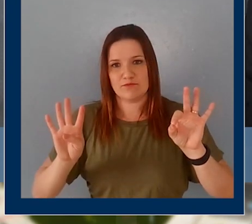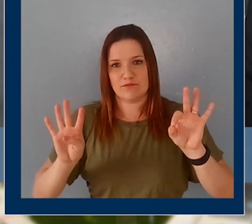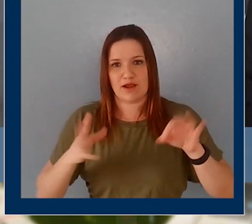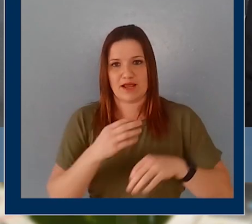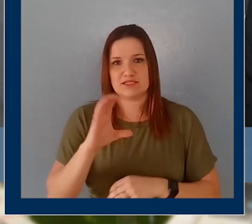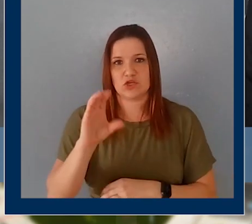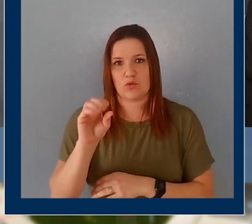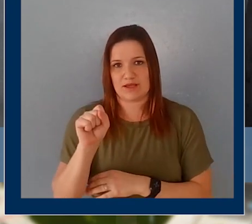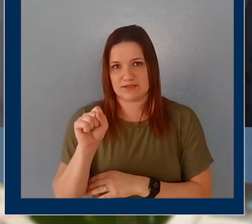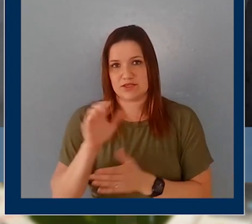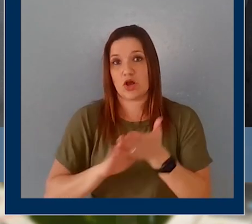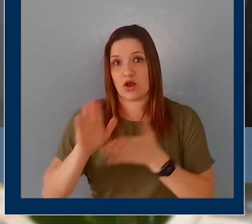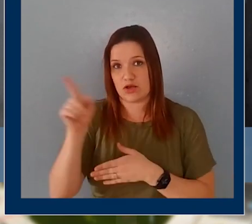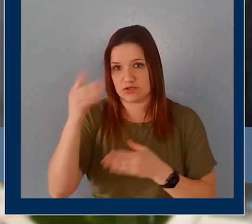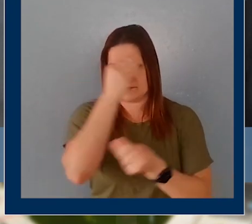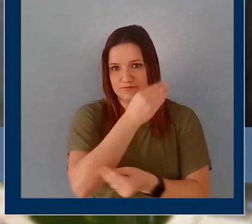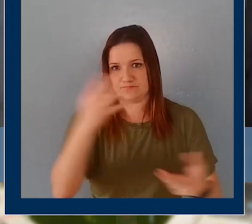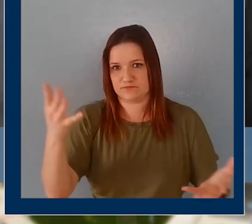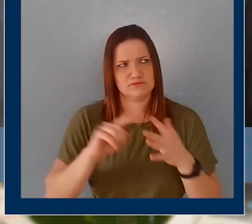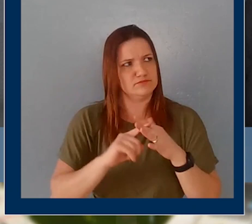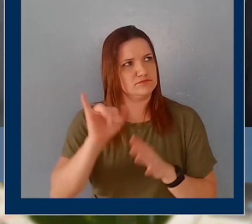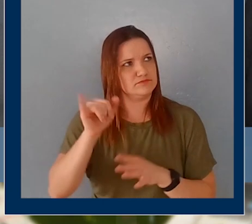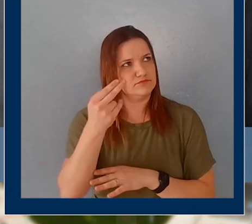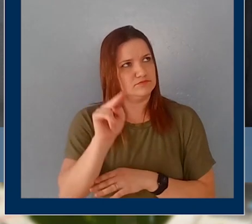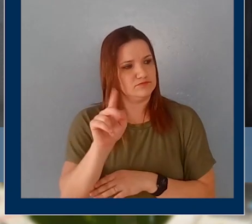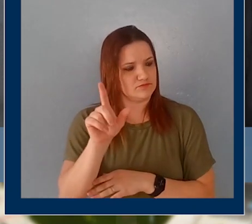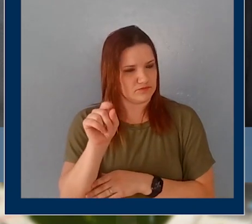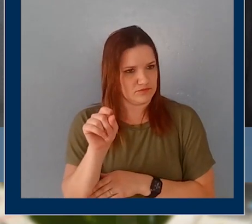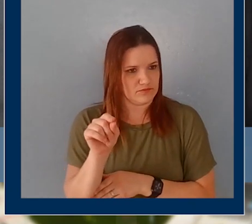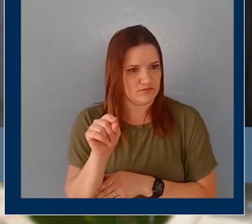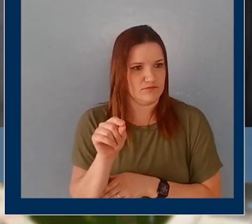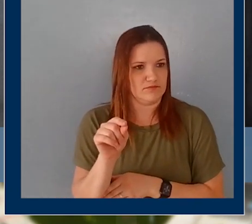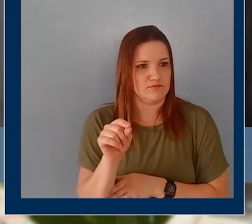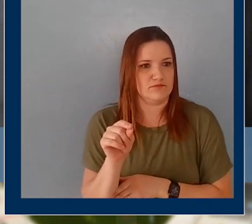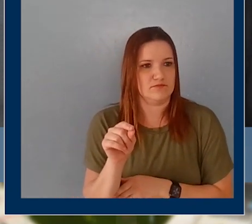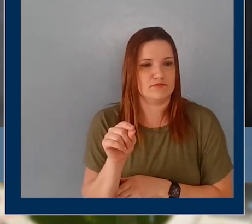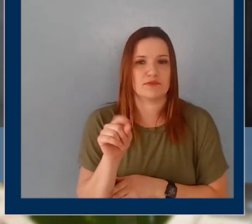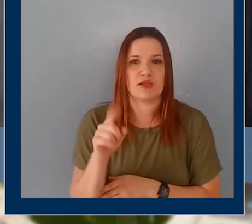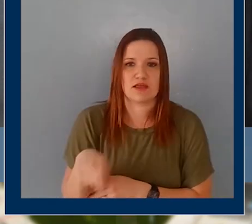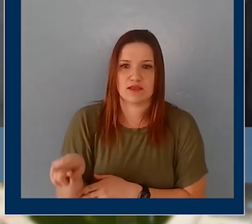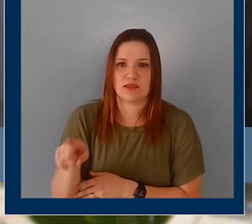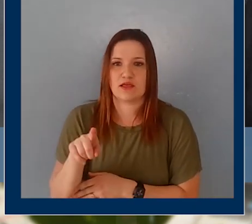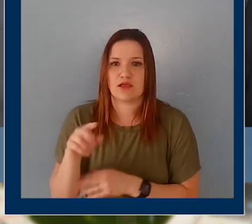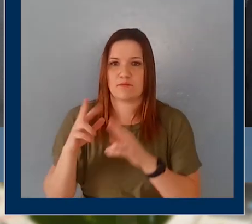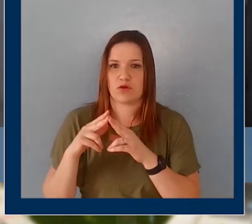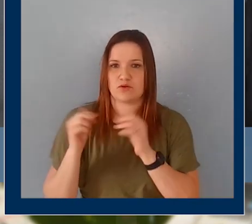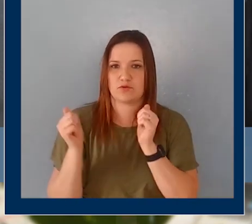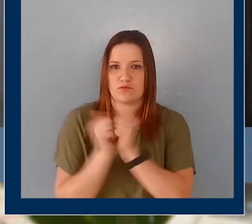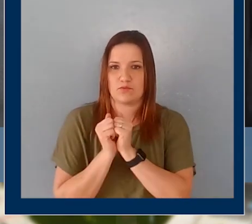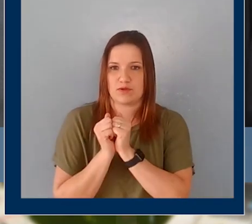actual vaccinations are running 9 to 4. Okay. And then COS just announced that I think beginning